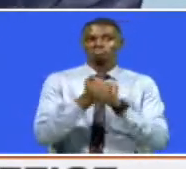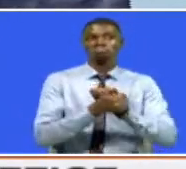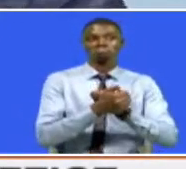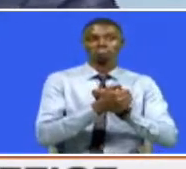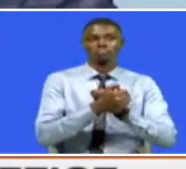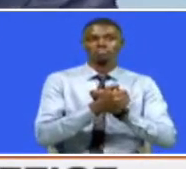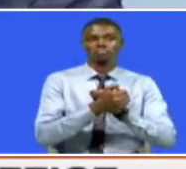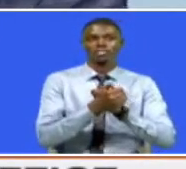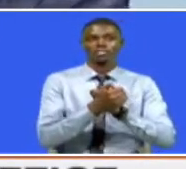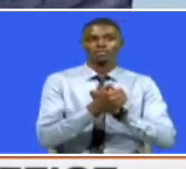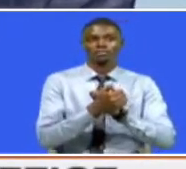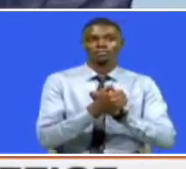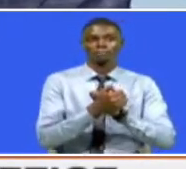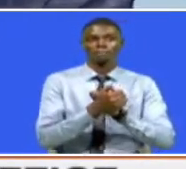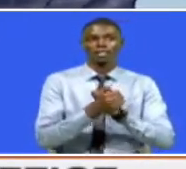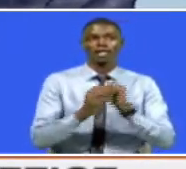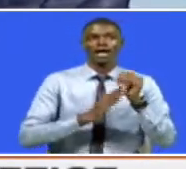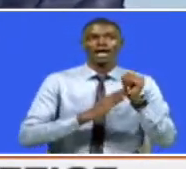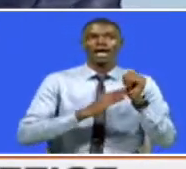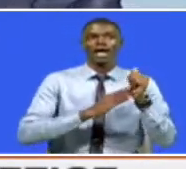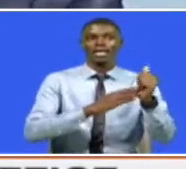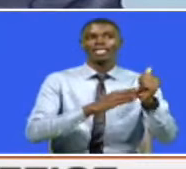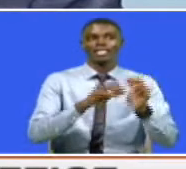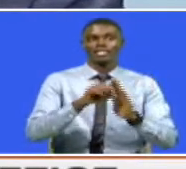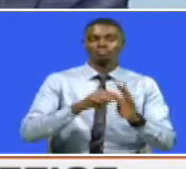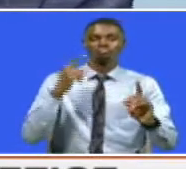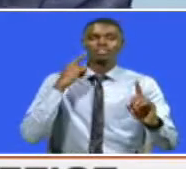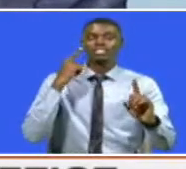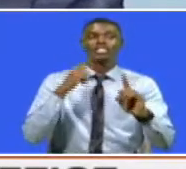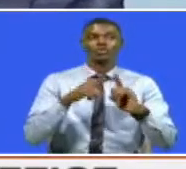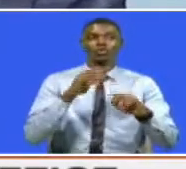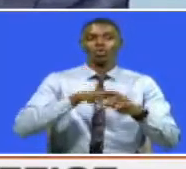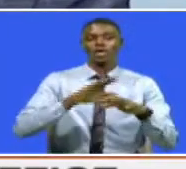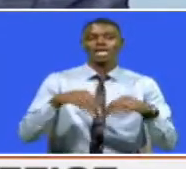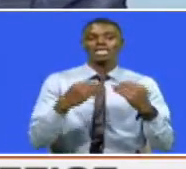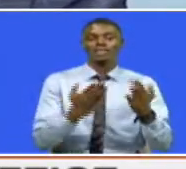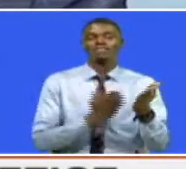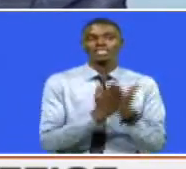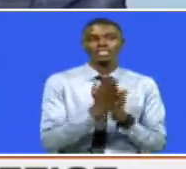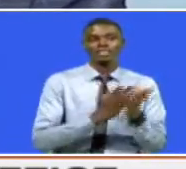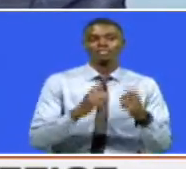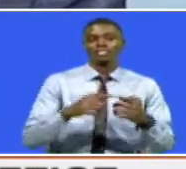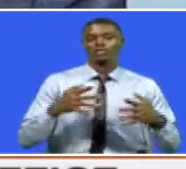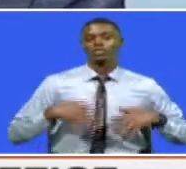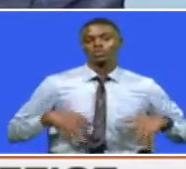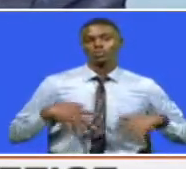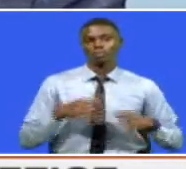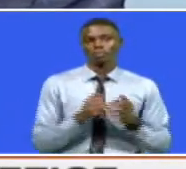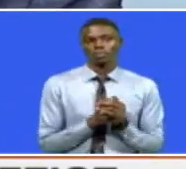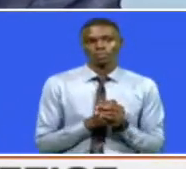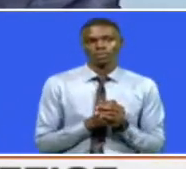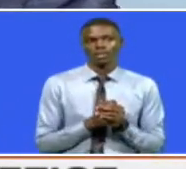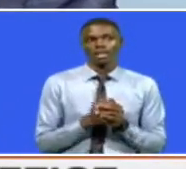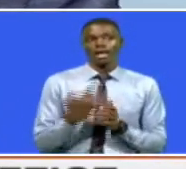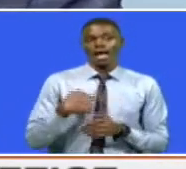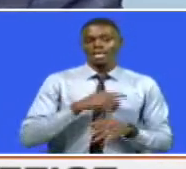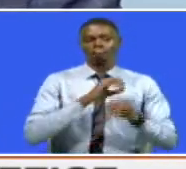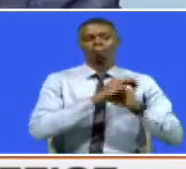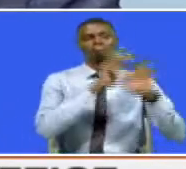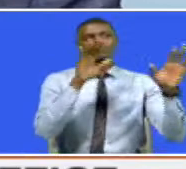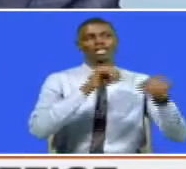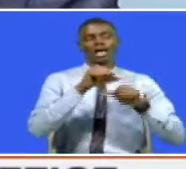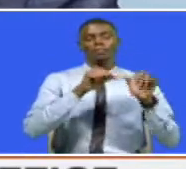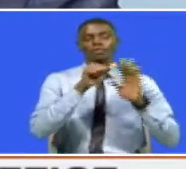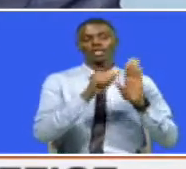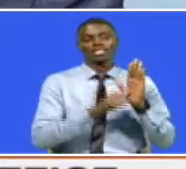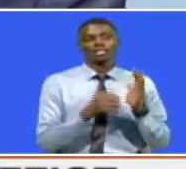a leadership that is intentional on delivering services to the common Mwananchi. And we are very, very clear on the agenda